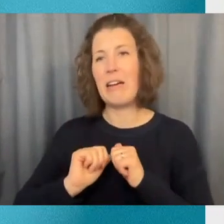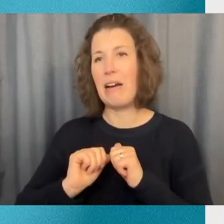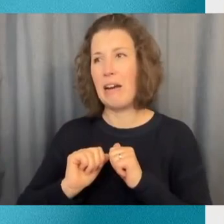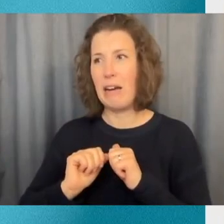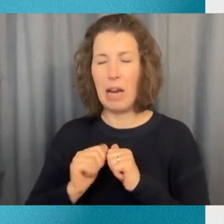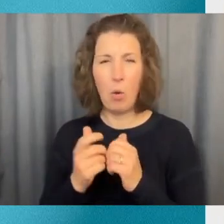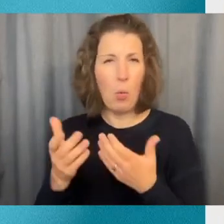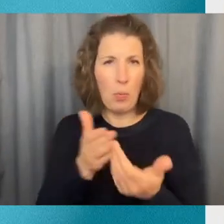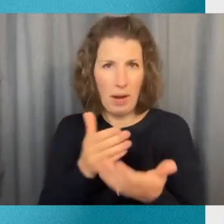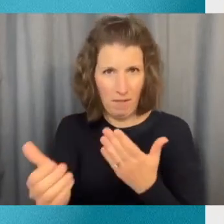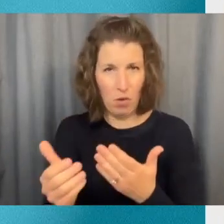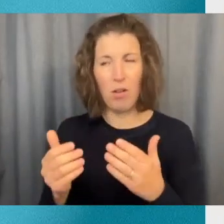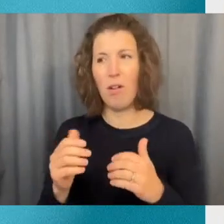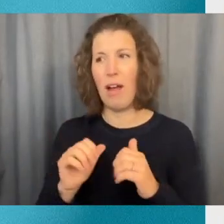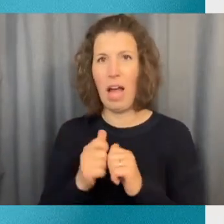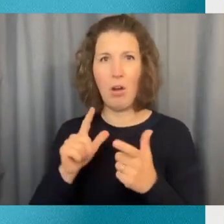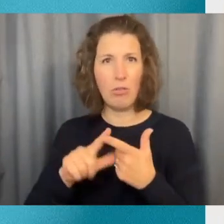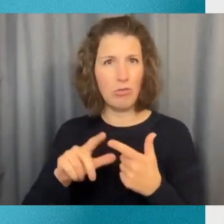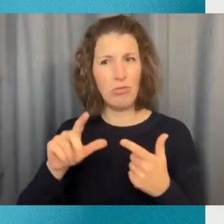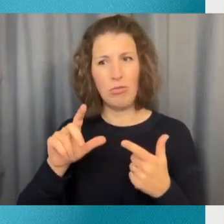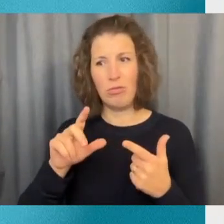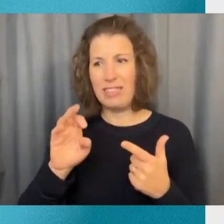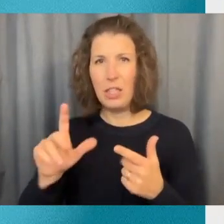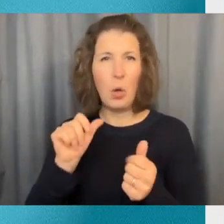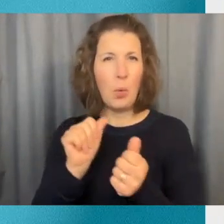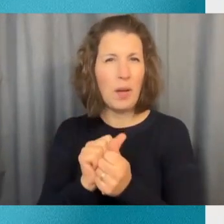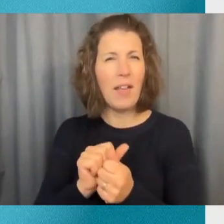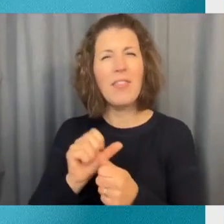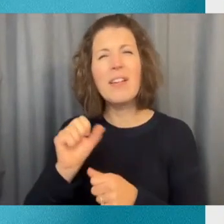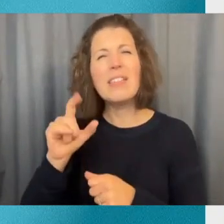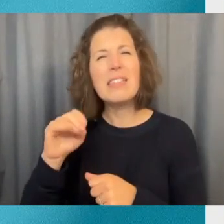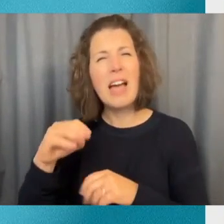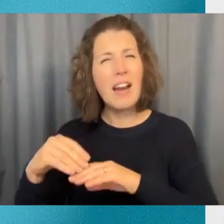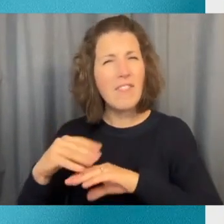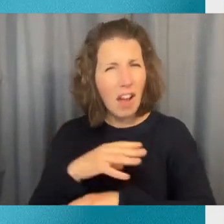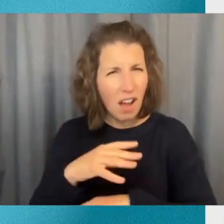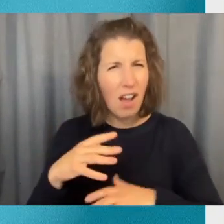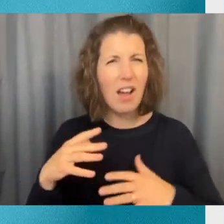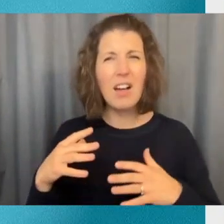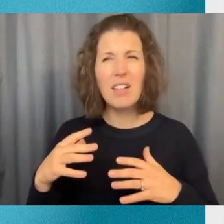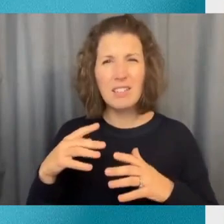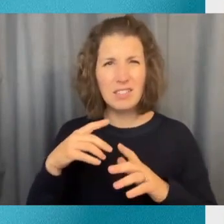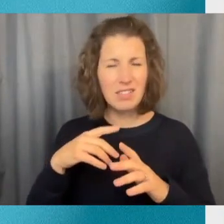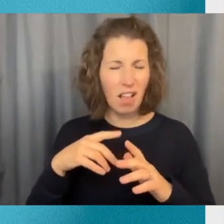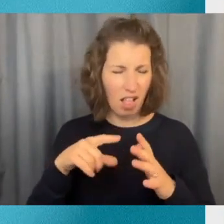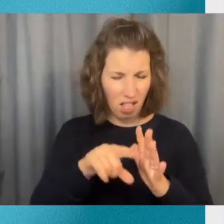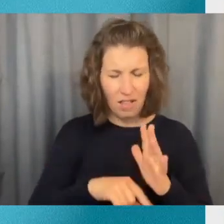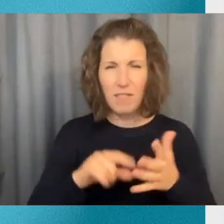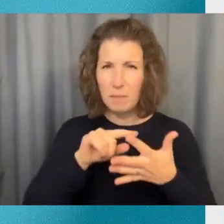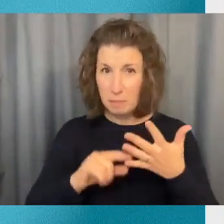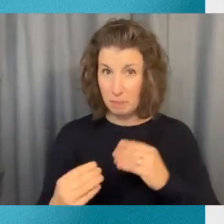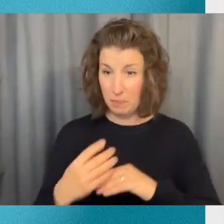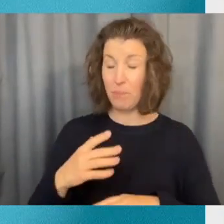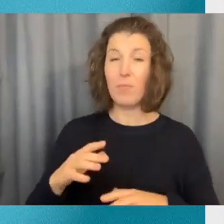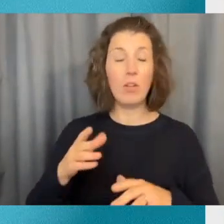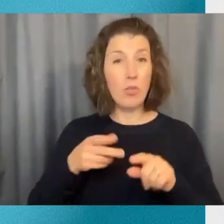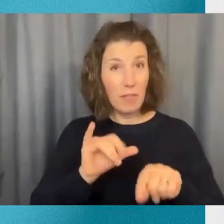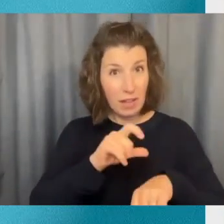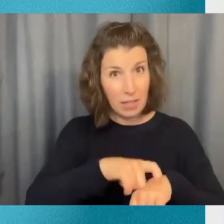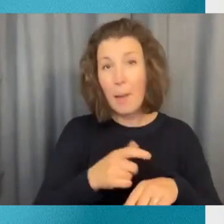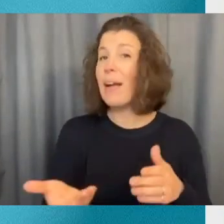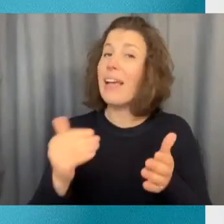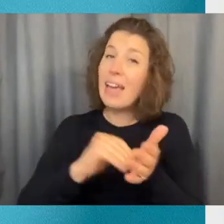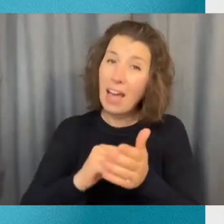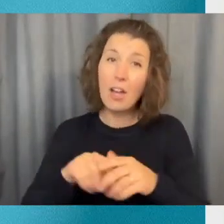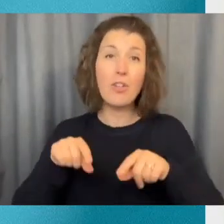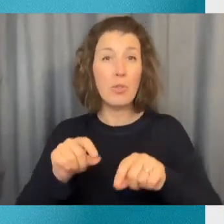whatever, how to deal with any of the side effects or whatever, all the information that needed to go on during that time. And this happened again during COVID, and we archived a